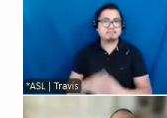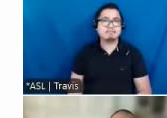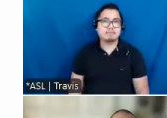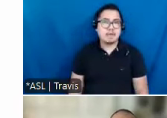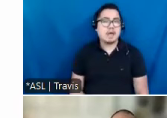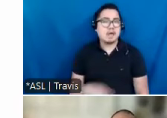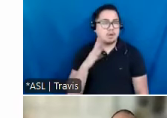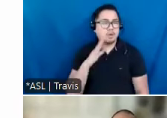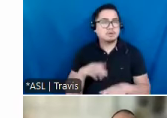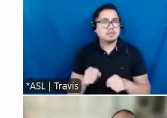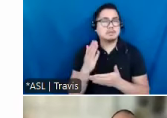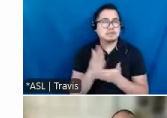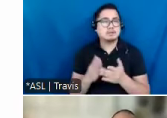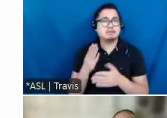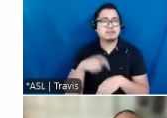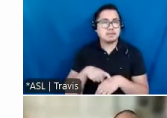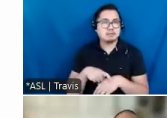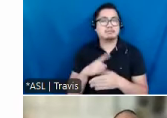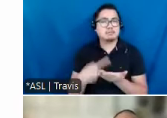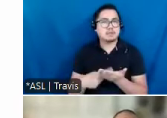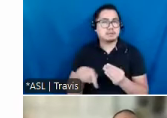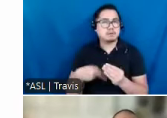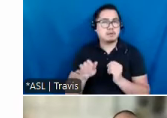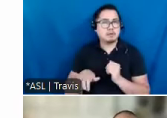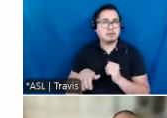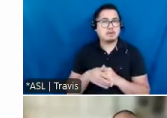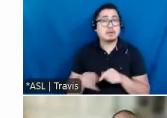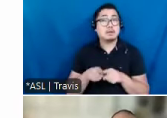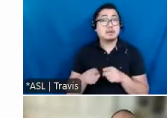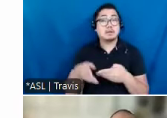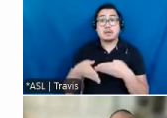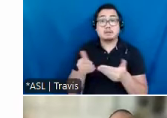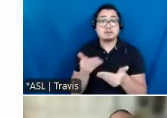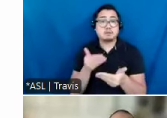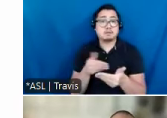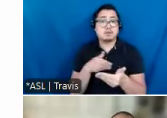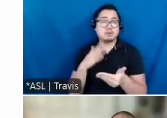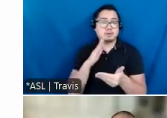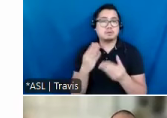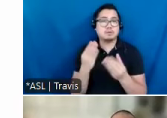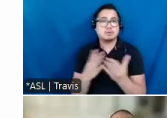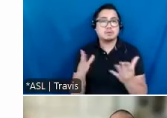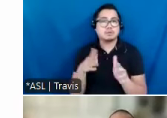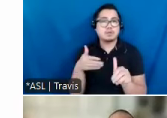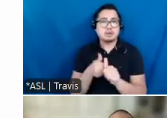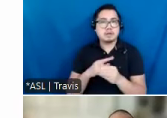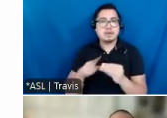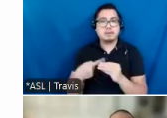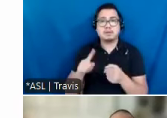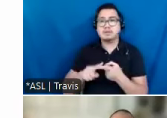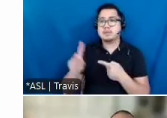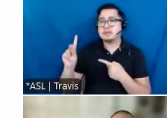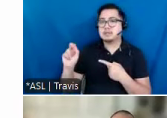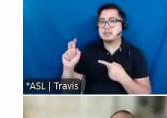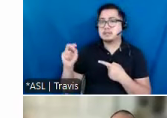of those vaccine principles. And then lastly, we'll end on updates on dengue and mpox infections, which I